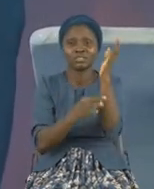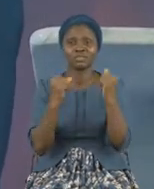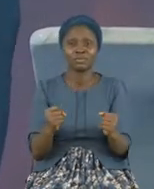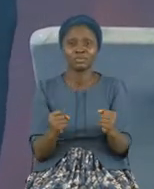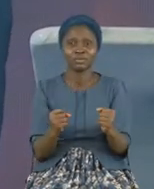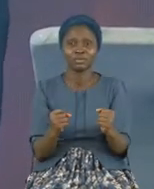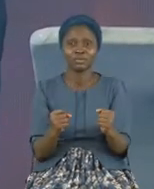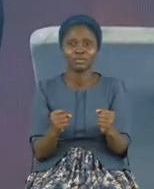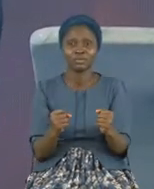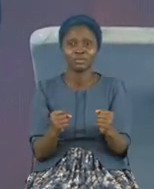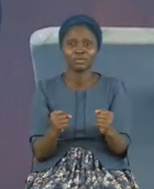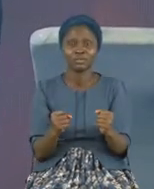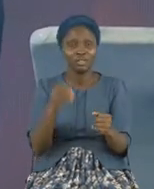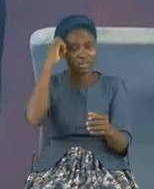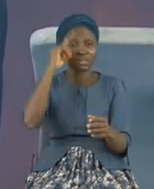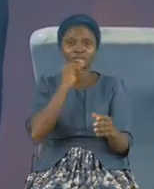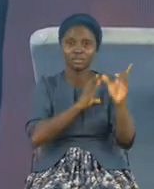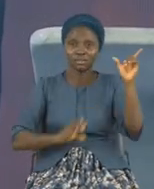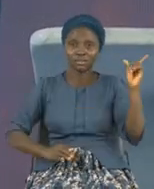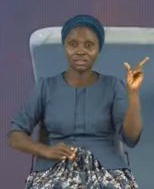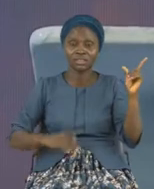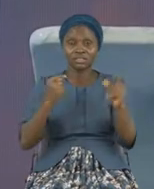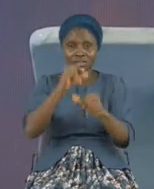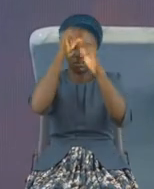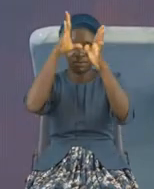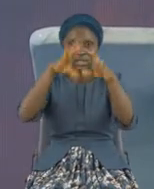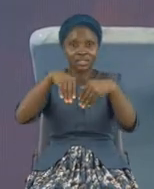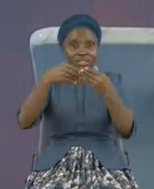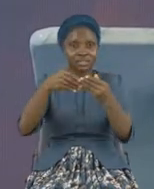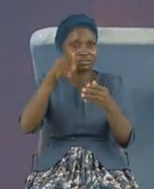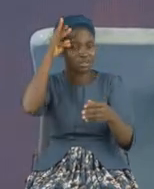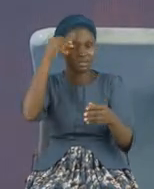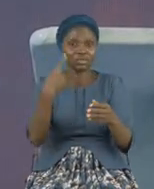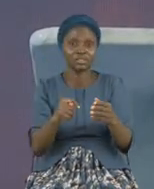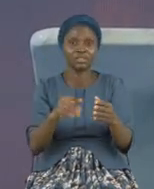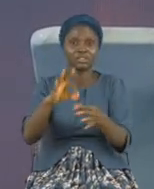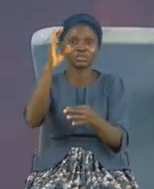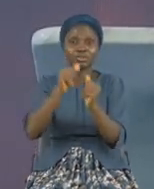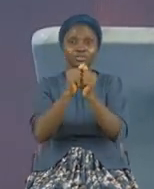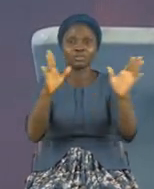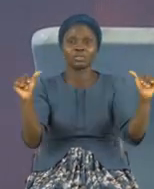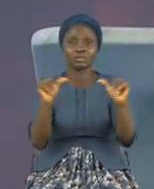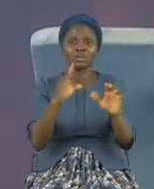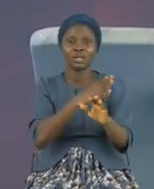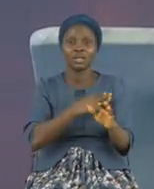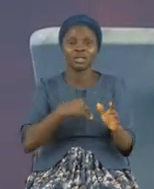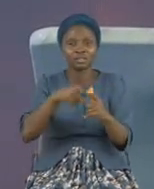The Father gave him the Spirit without measure. And then he gives you